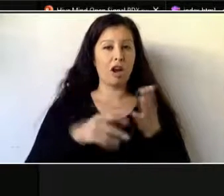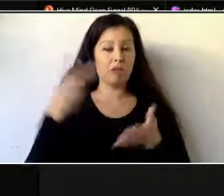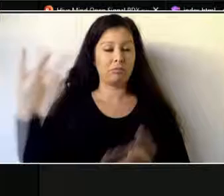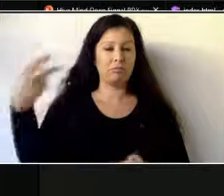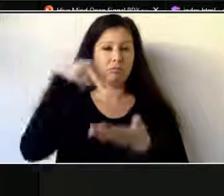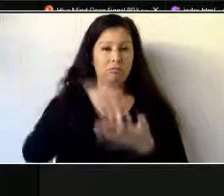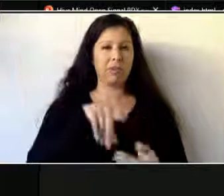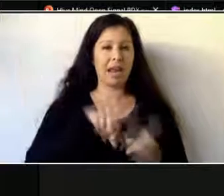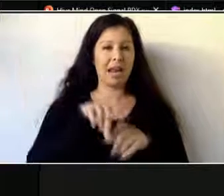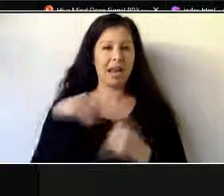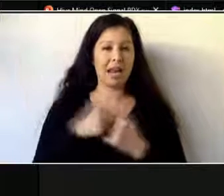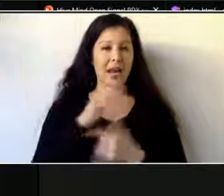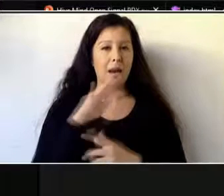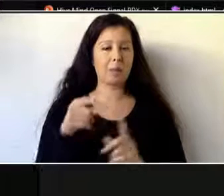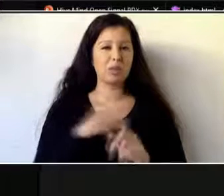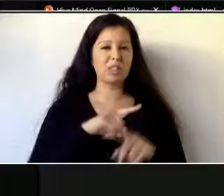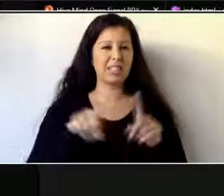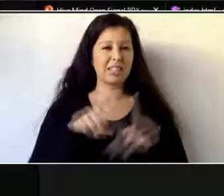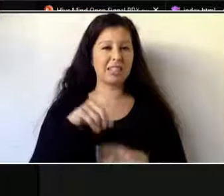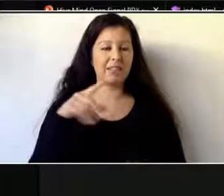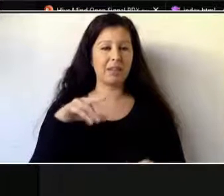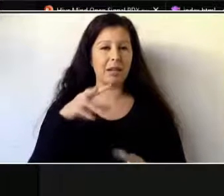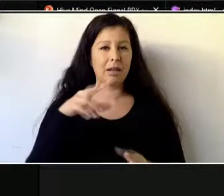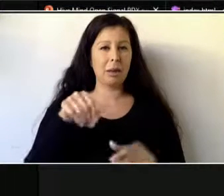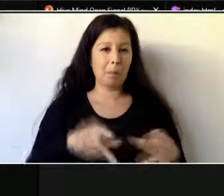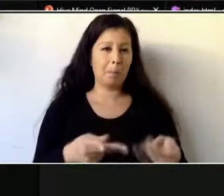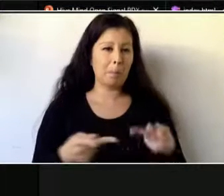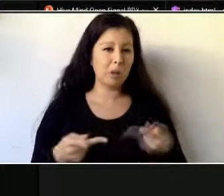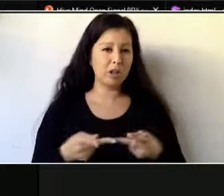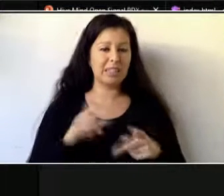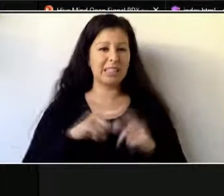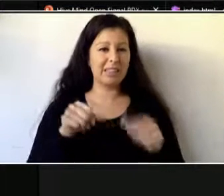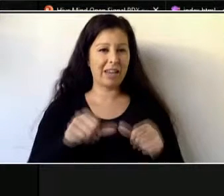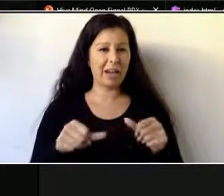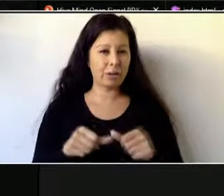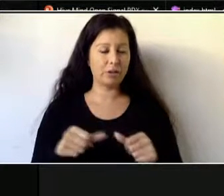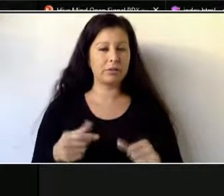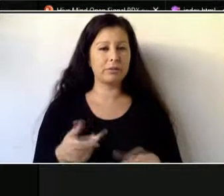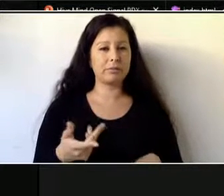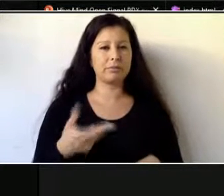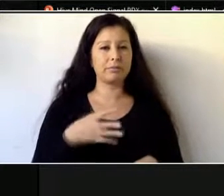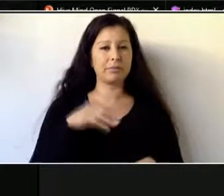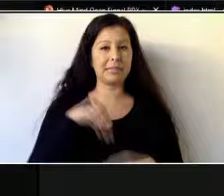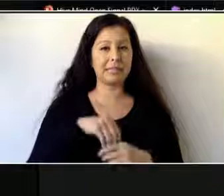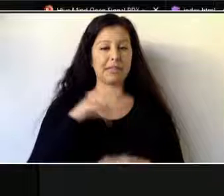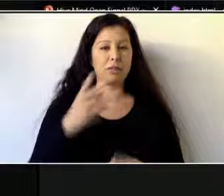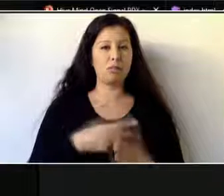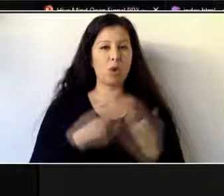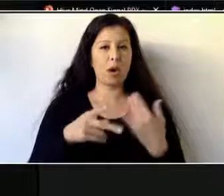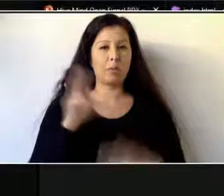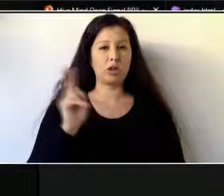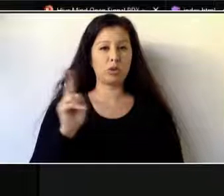as game objects, into the different platform and positioning him in different areas in Unity.